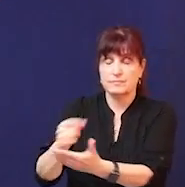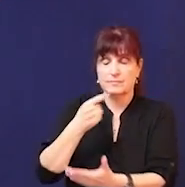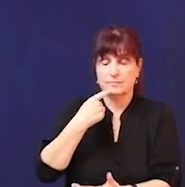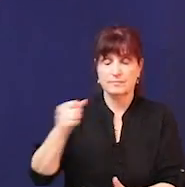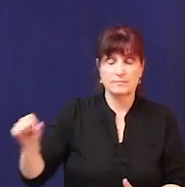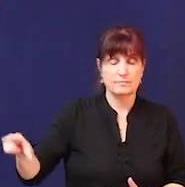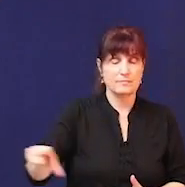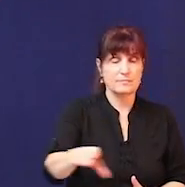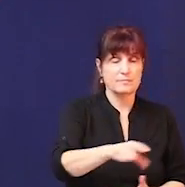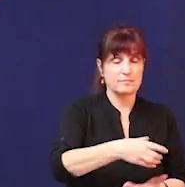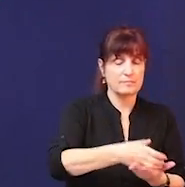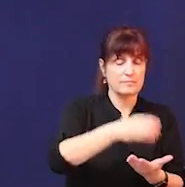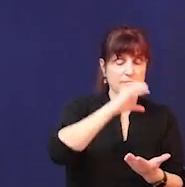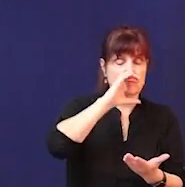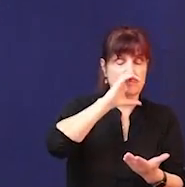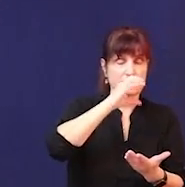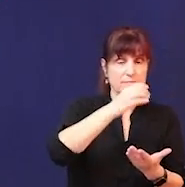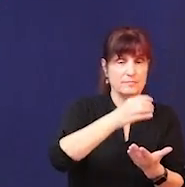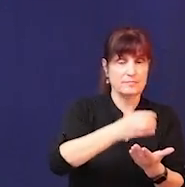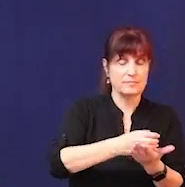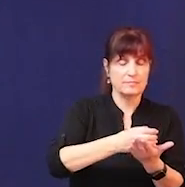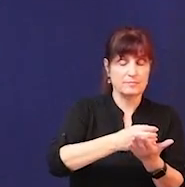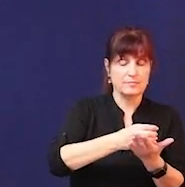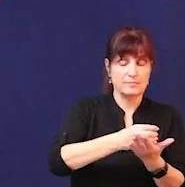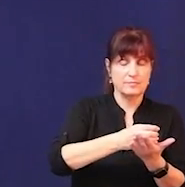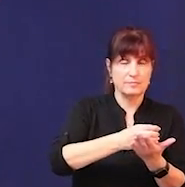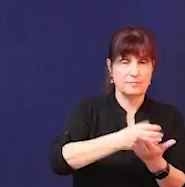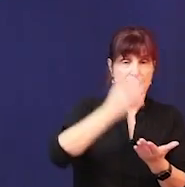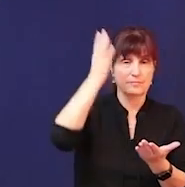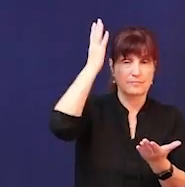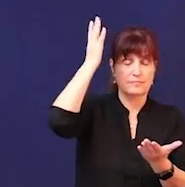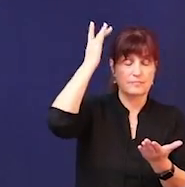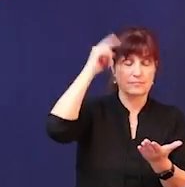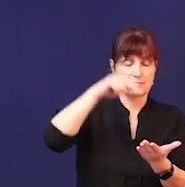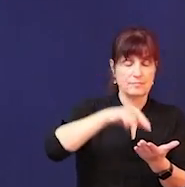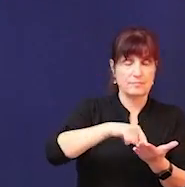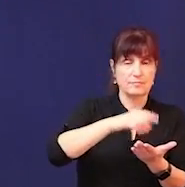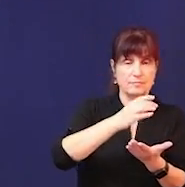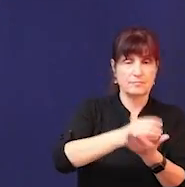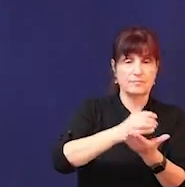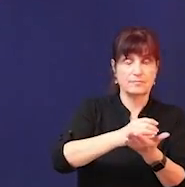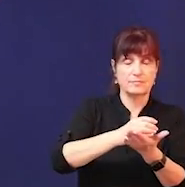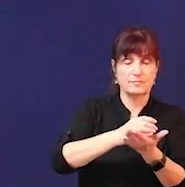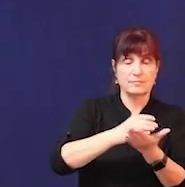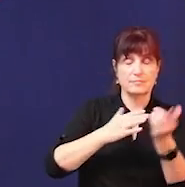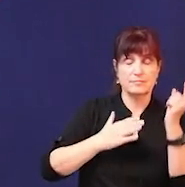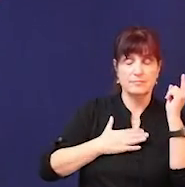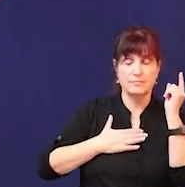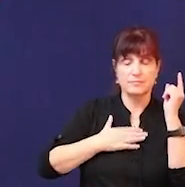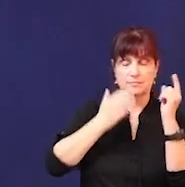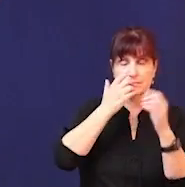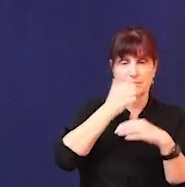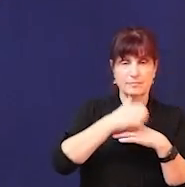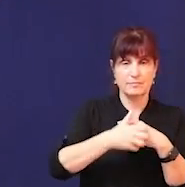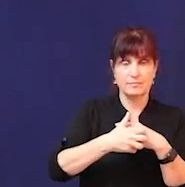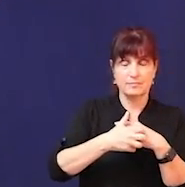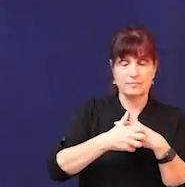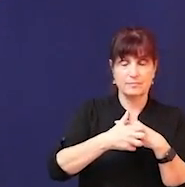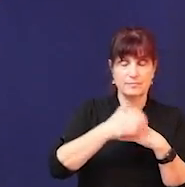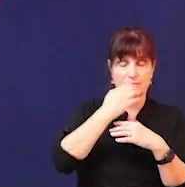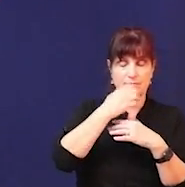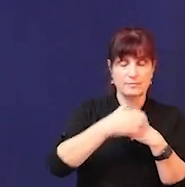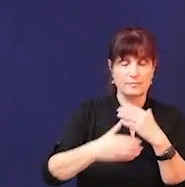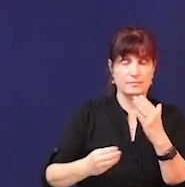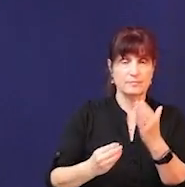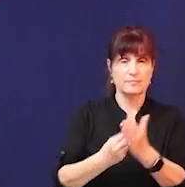"Take this, all of you, and drink from it, for this is the chalice of my